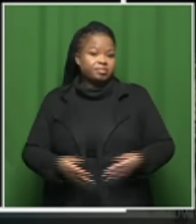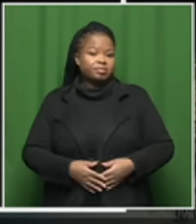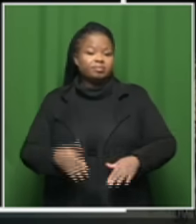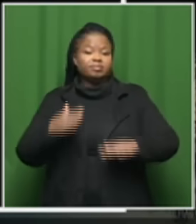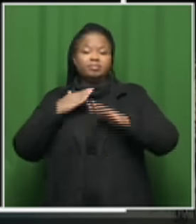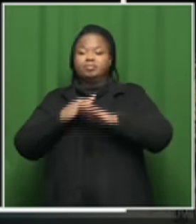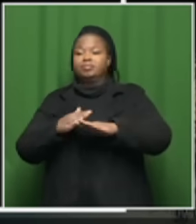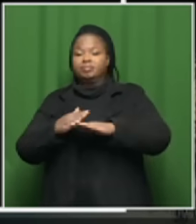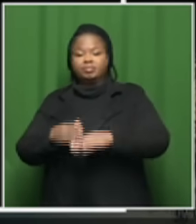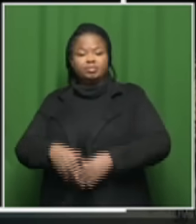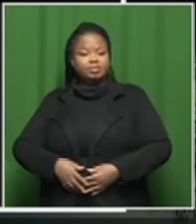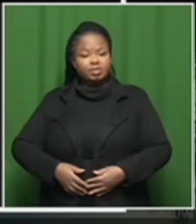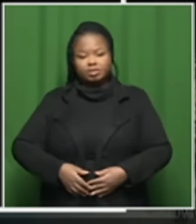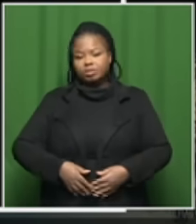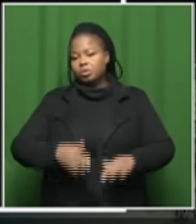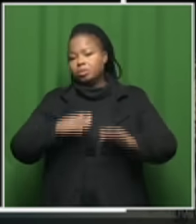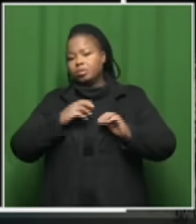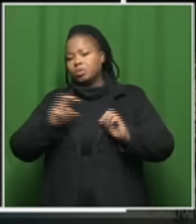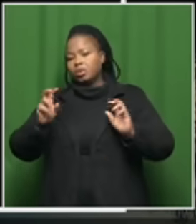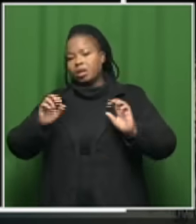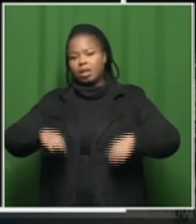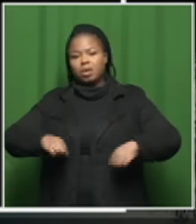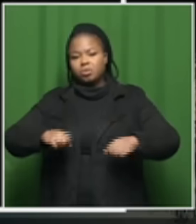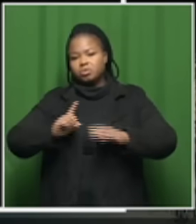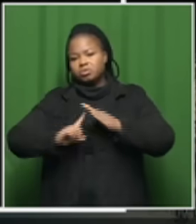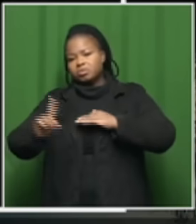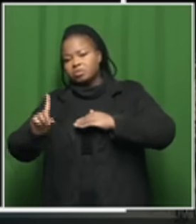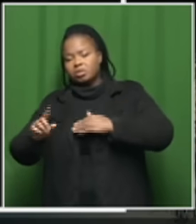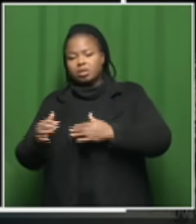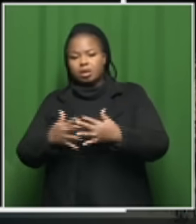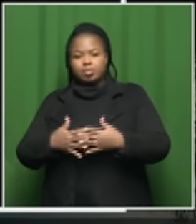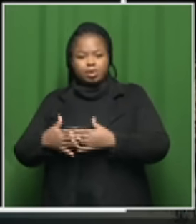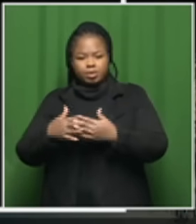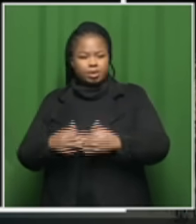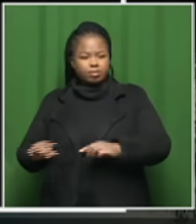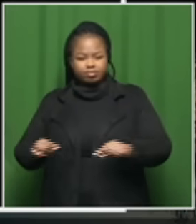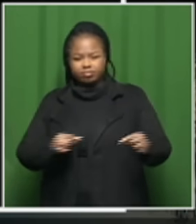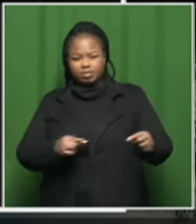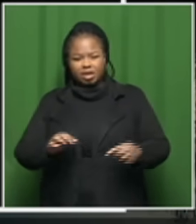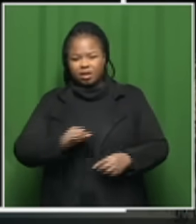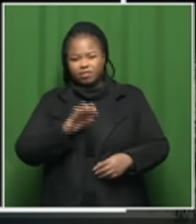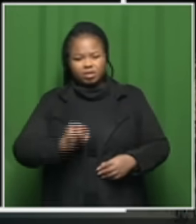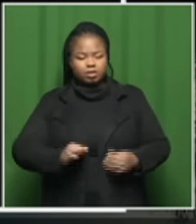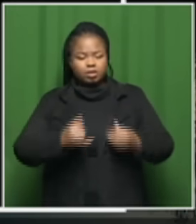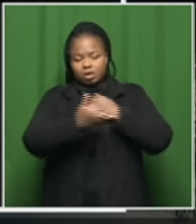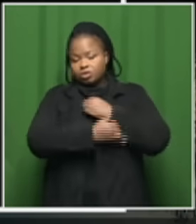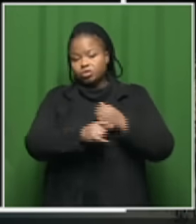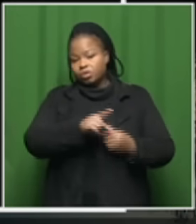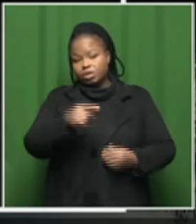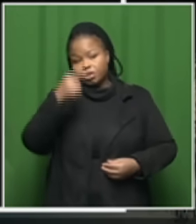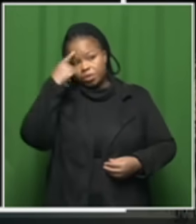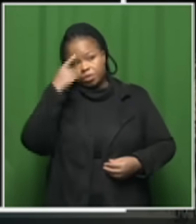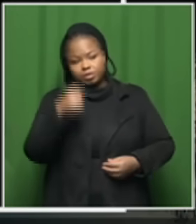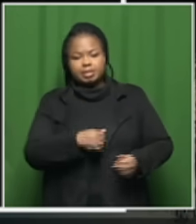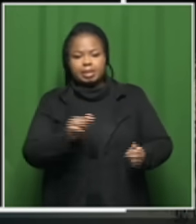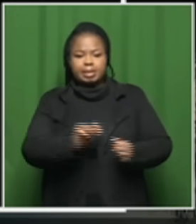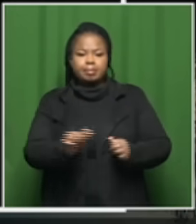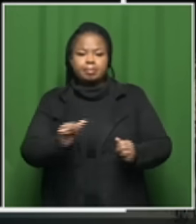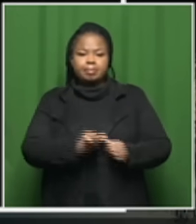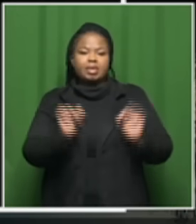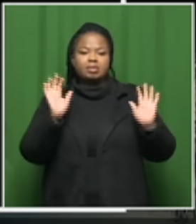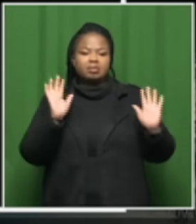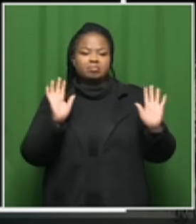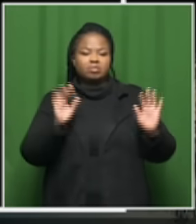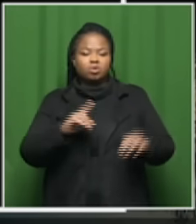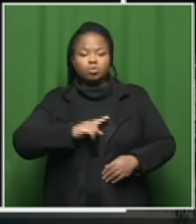There are restrictions imposed against some of these African countries because they thought they are better off when South